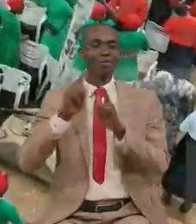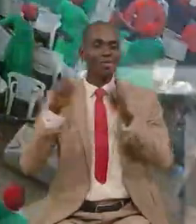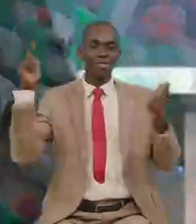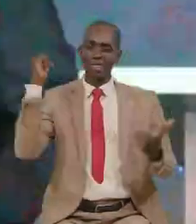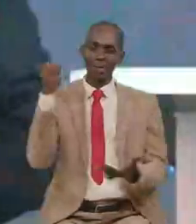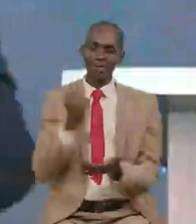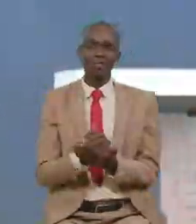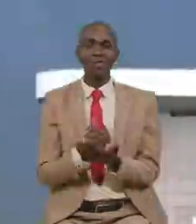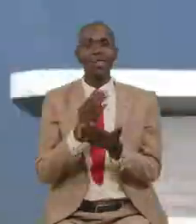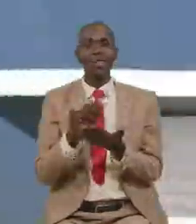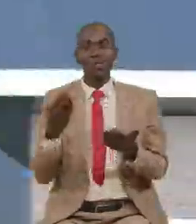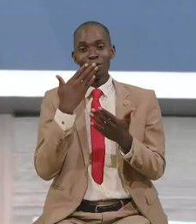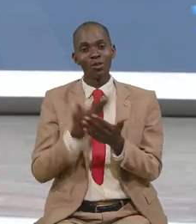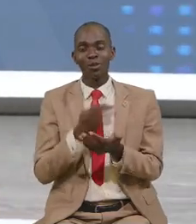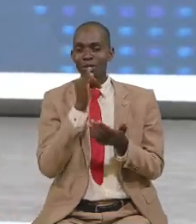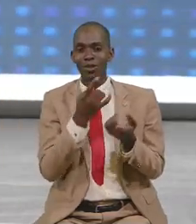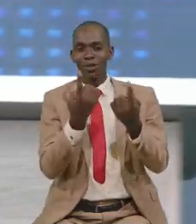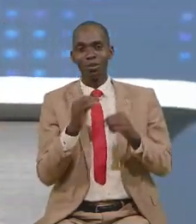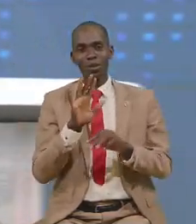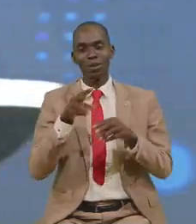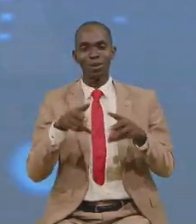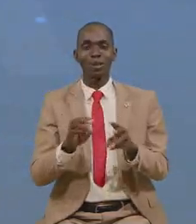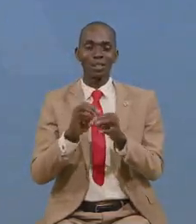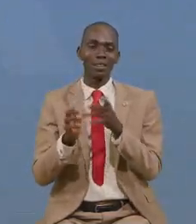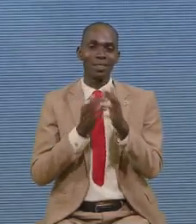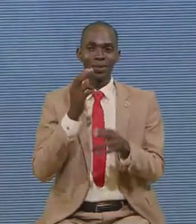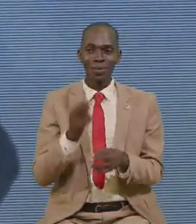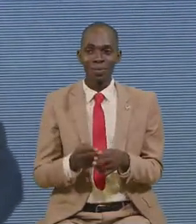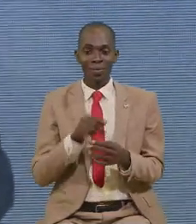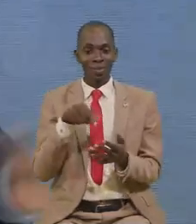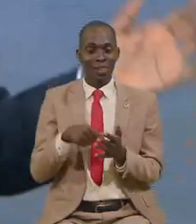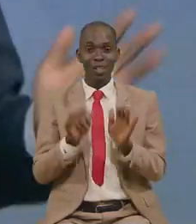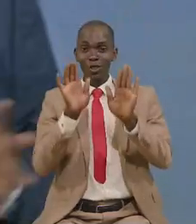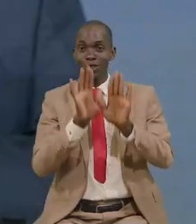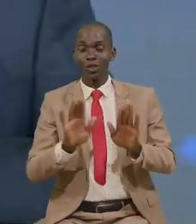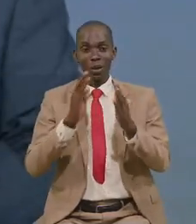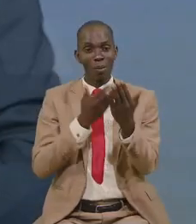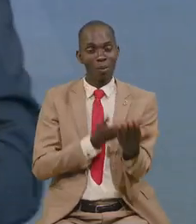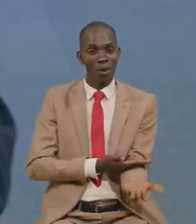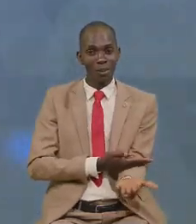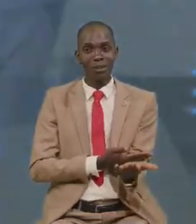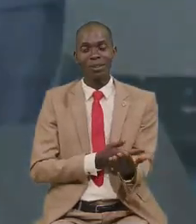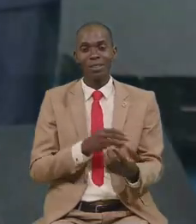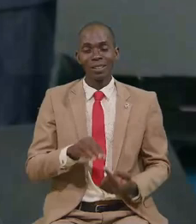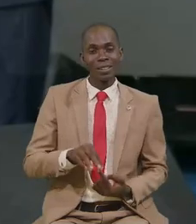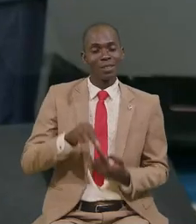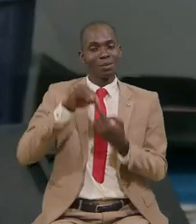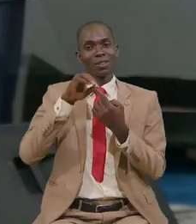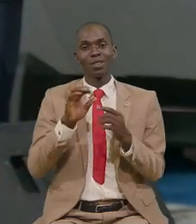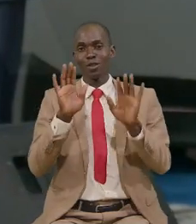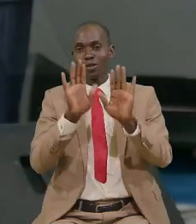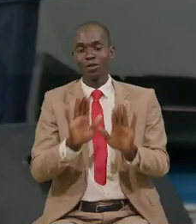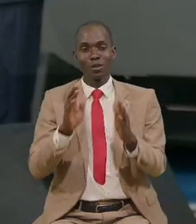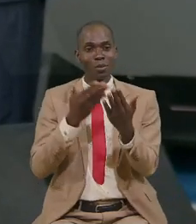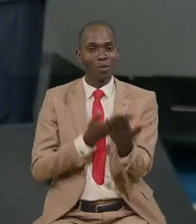Something good is coming your way. This Sunday morning, special Sunday morning, the Lord